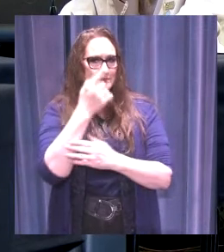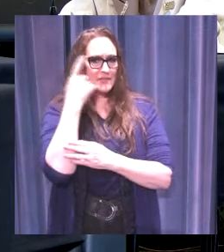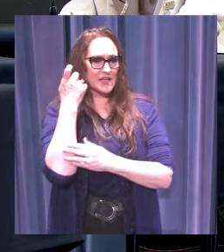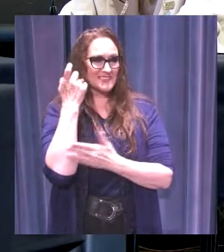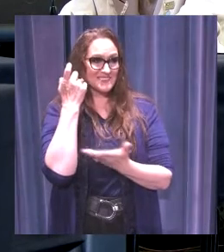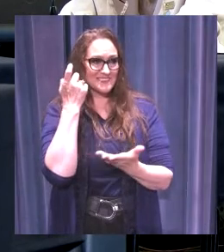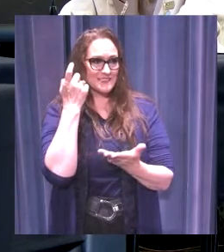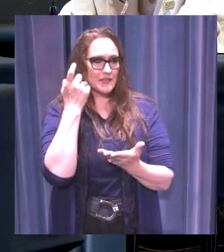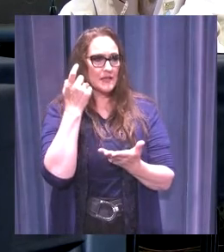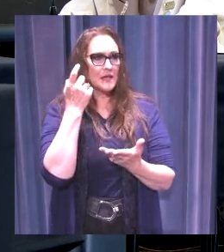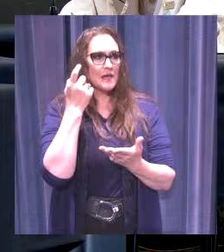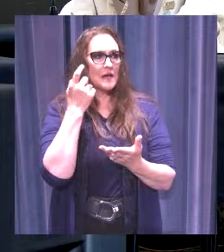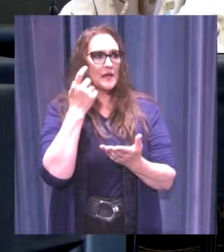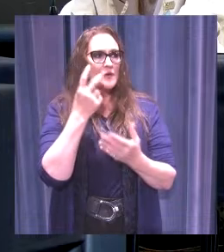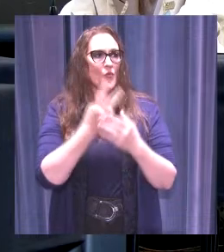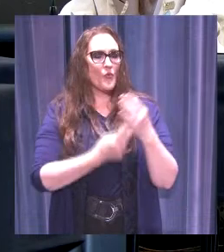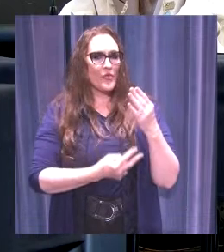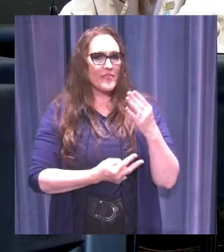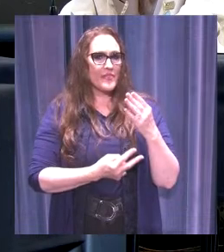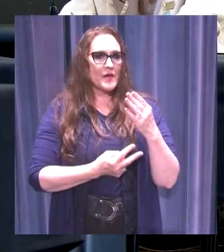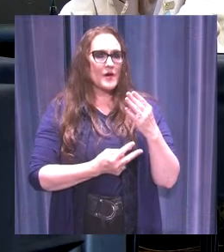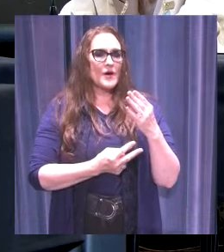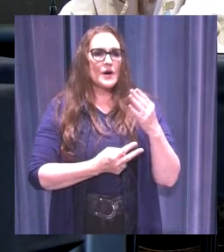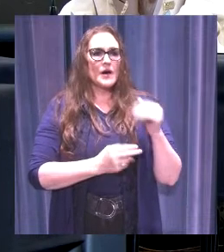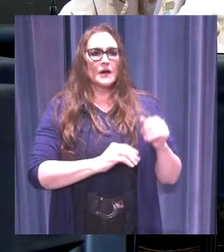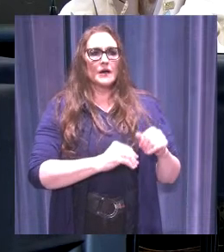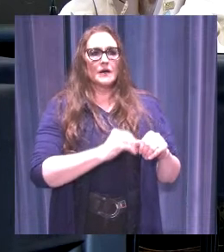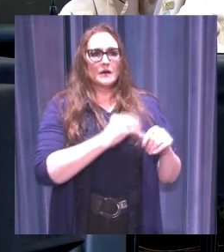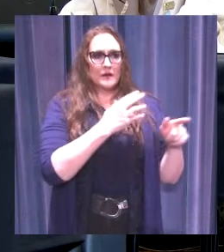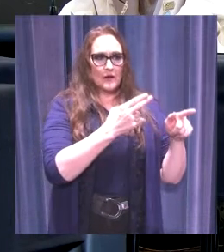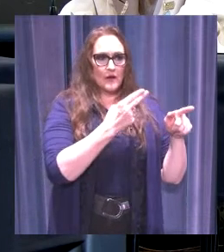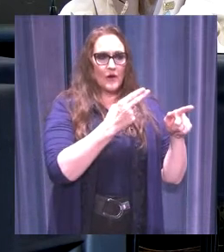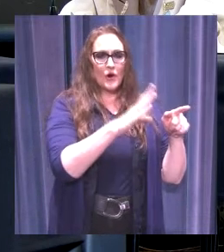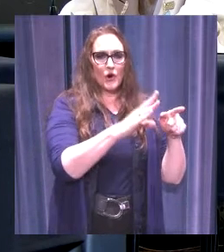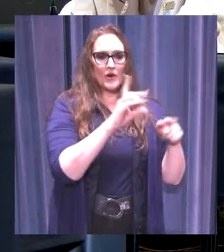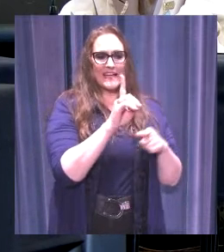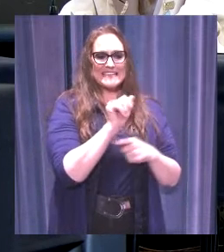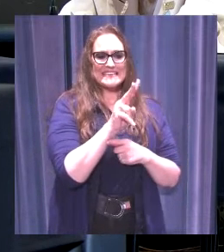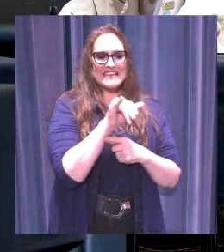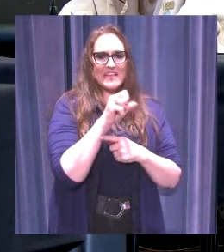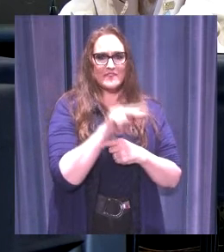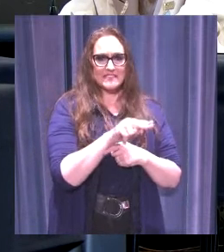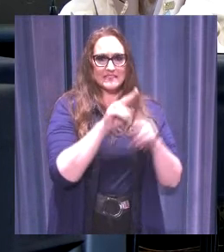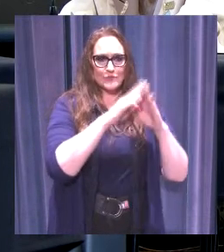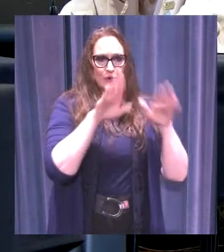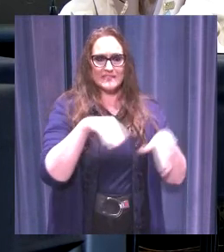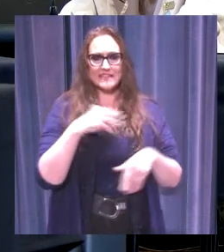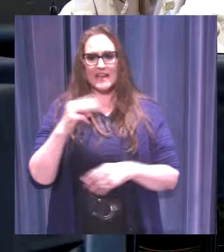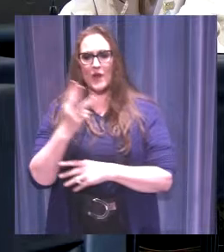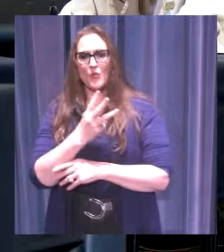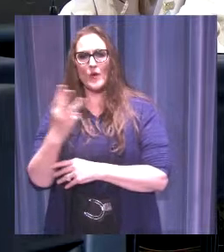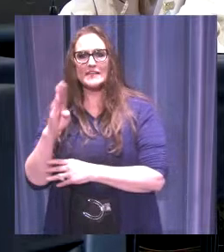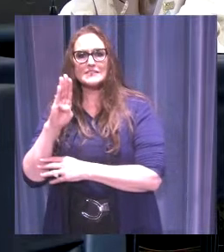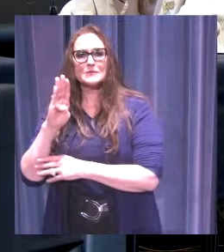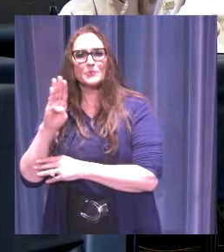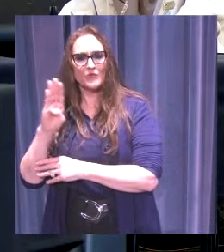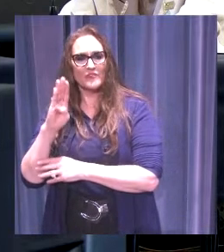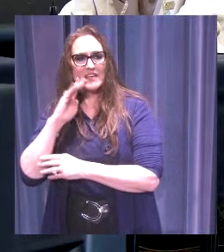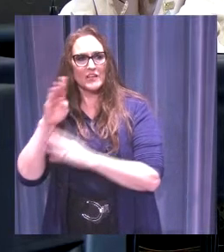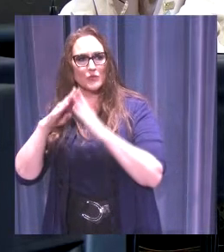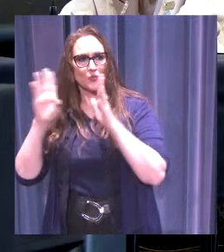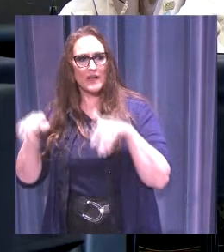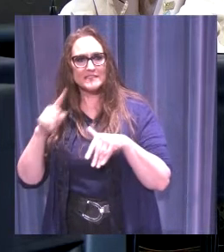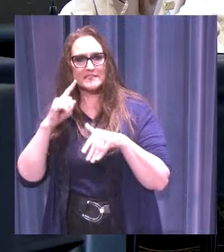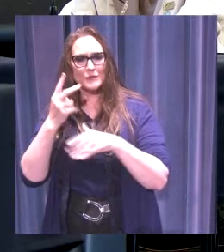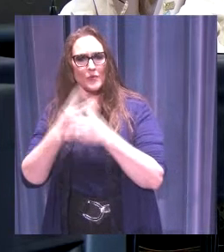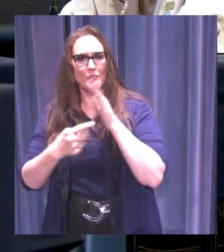because both her Davison residence and her West Bloomfield residence were both